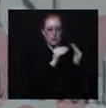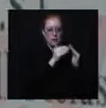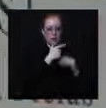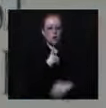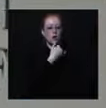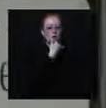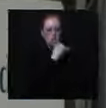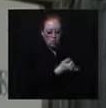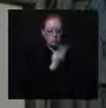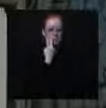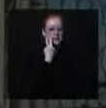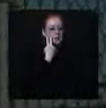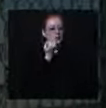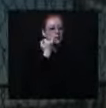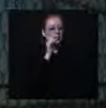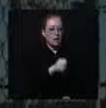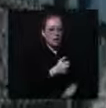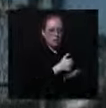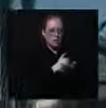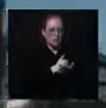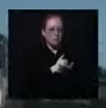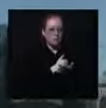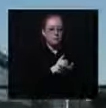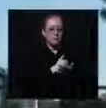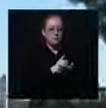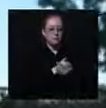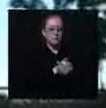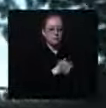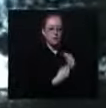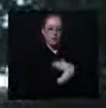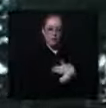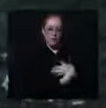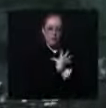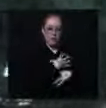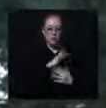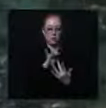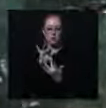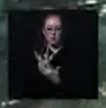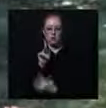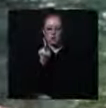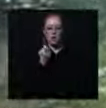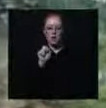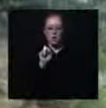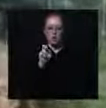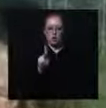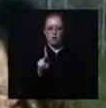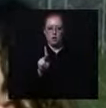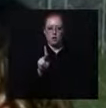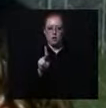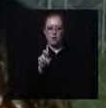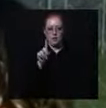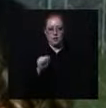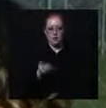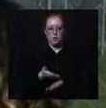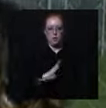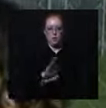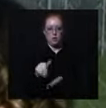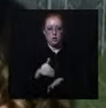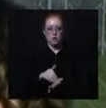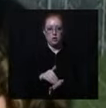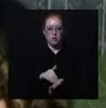if they could provide me with some assistance, and their advice was to contact Kirk at the Disability Rights